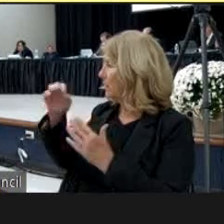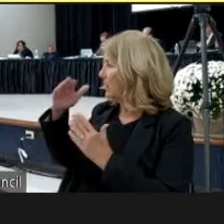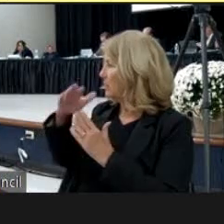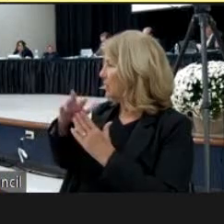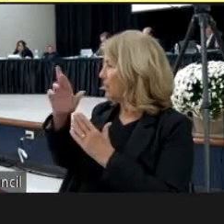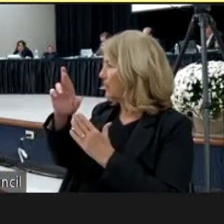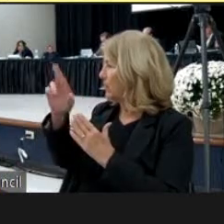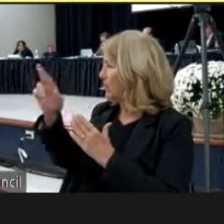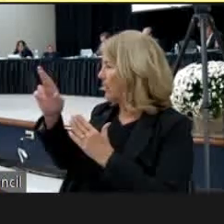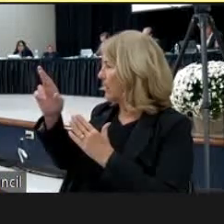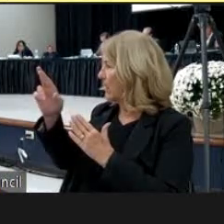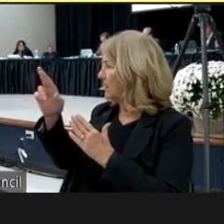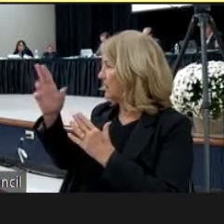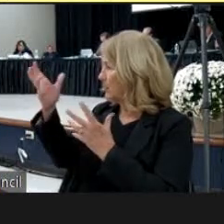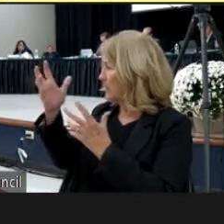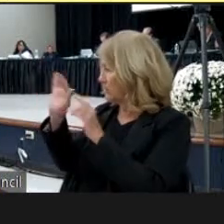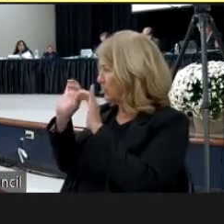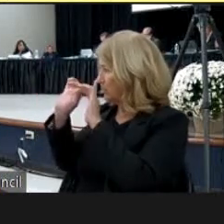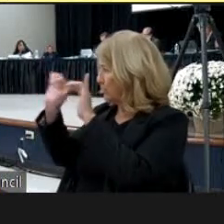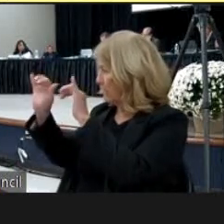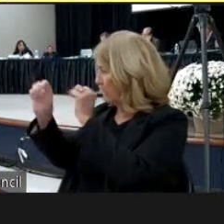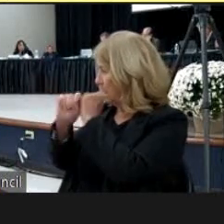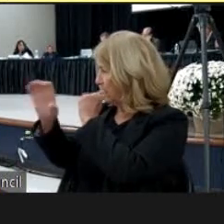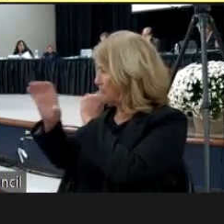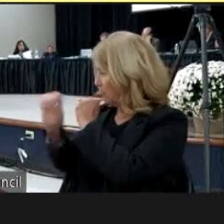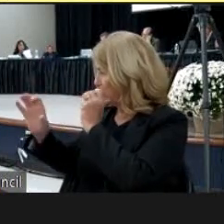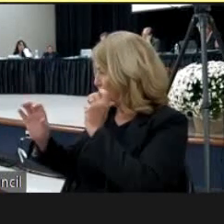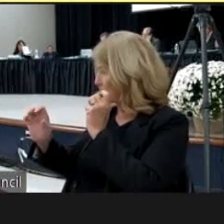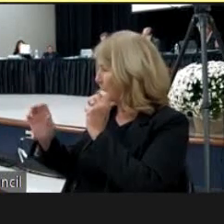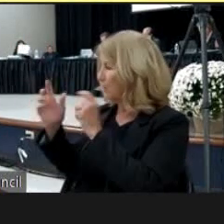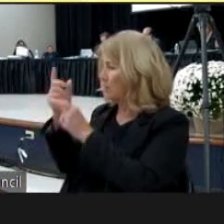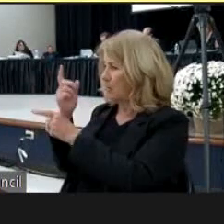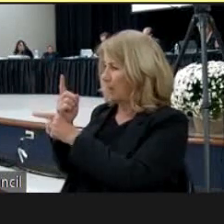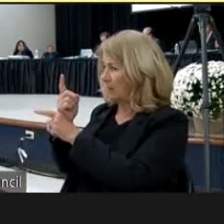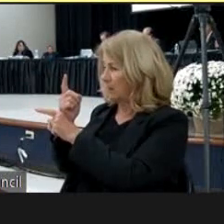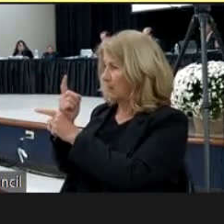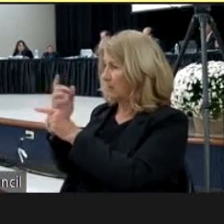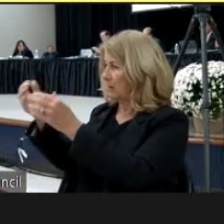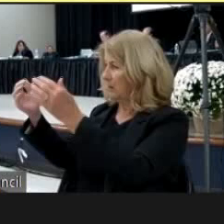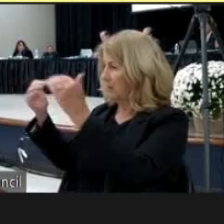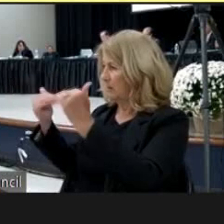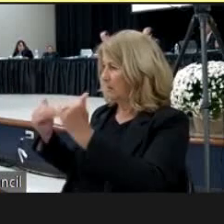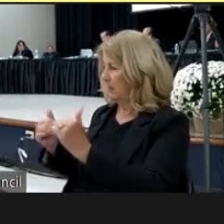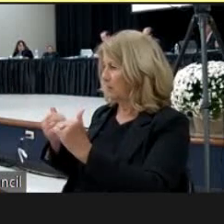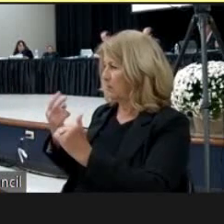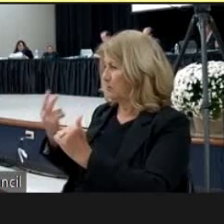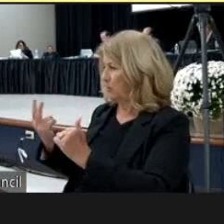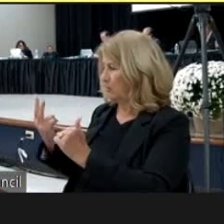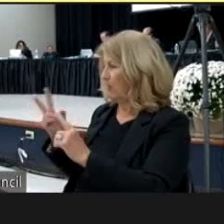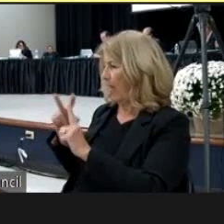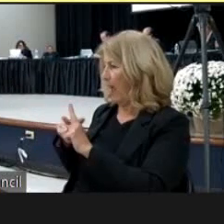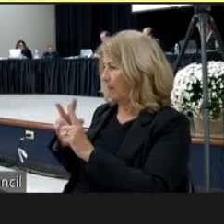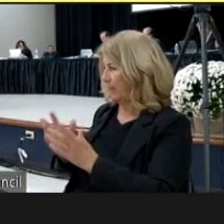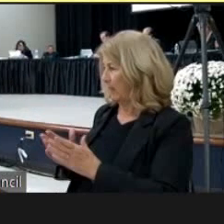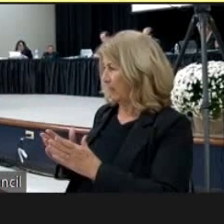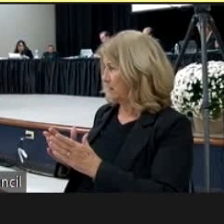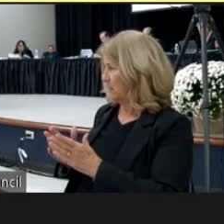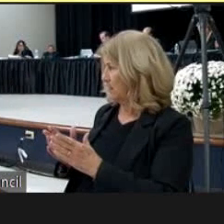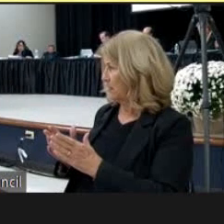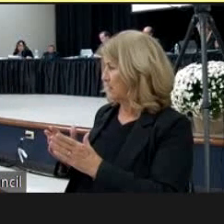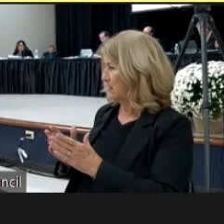wants his to say commercial. correct. Then you've got the next two the applicant, or there's the next two the applicant. Okay.